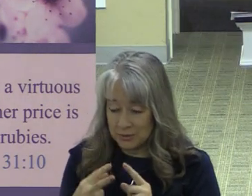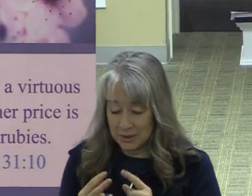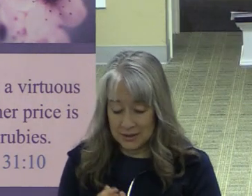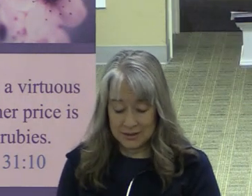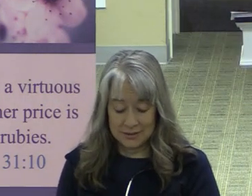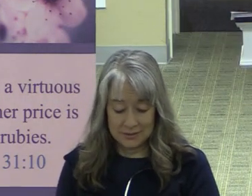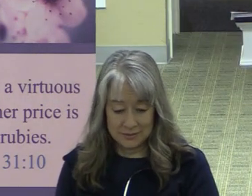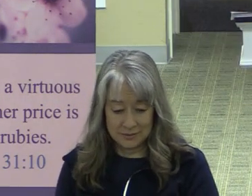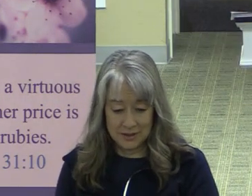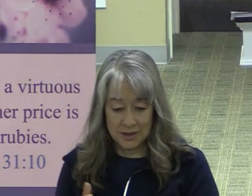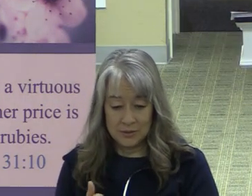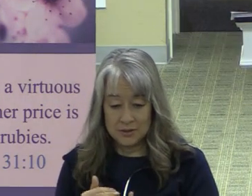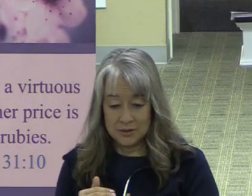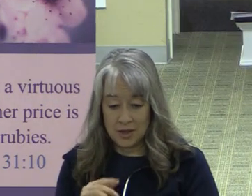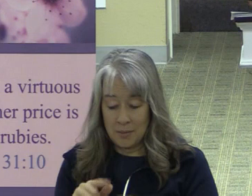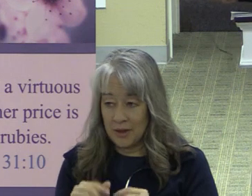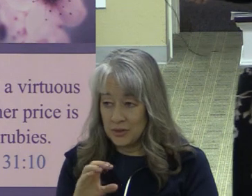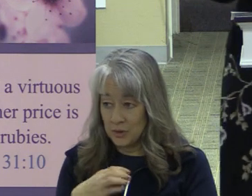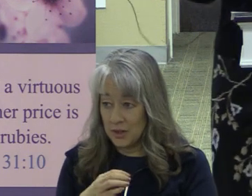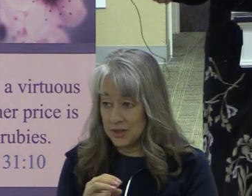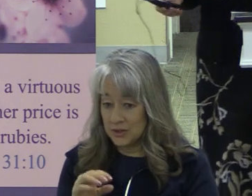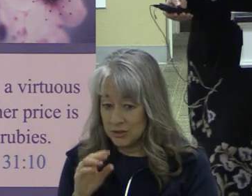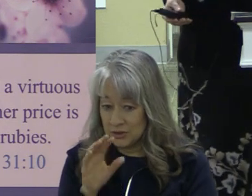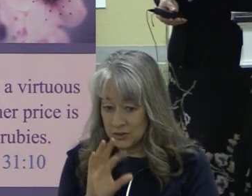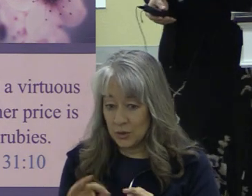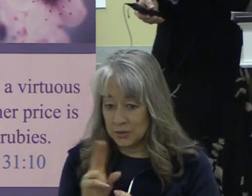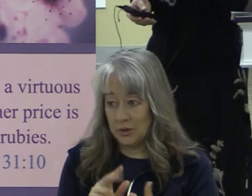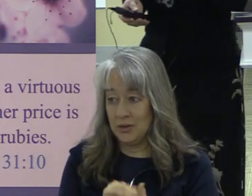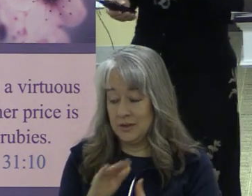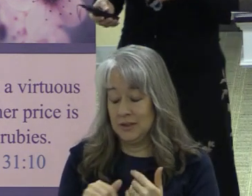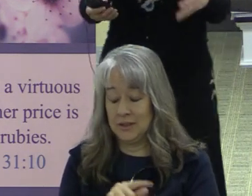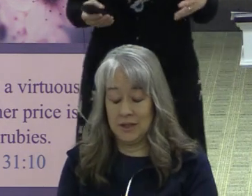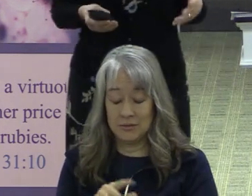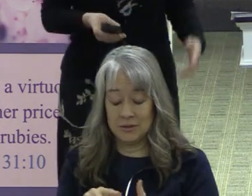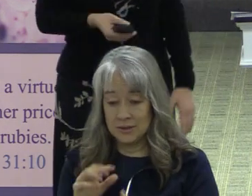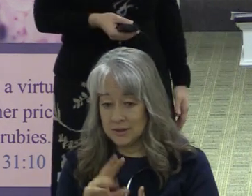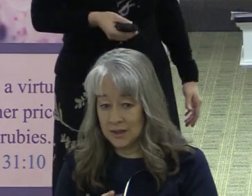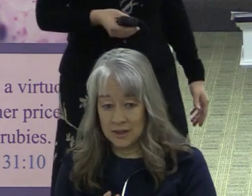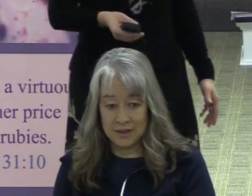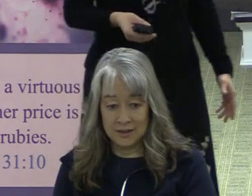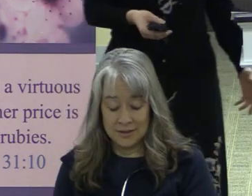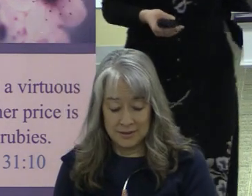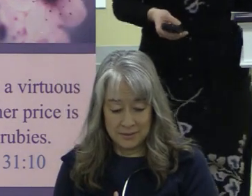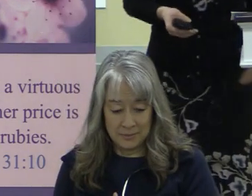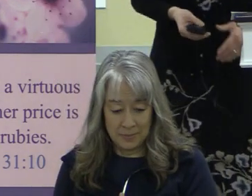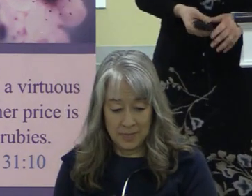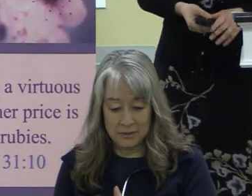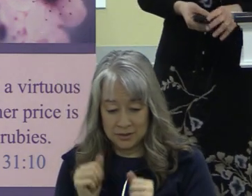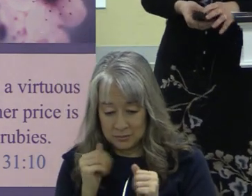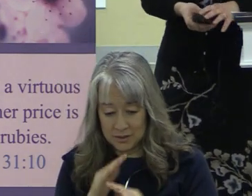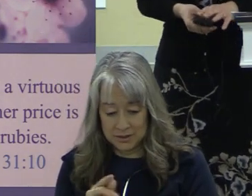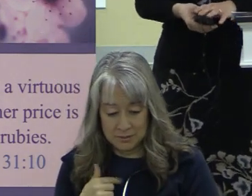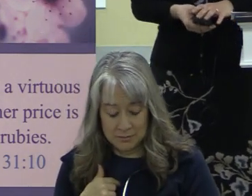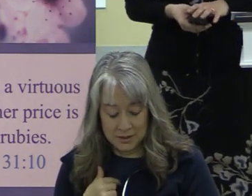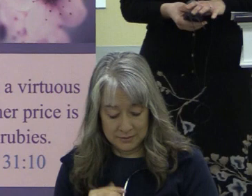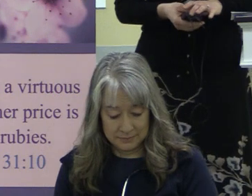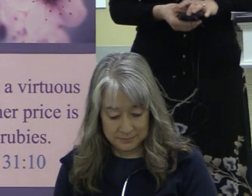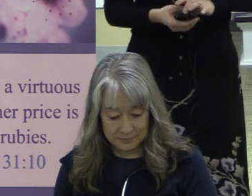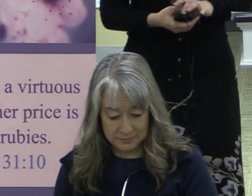perspective. And it was about the creation story. And so I'm using all this time to study. And that was such a blessing to